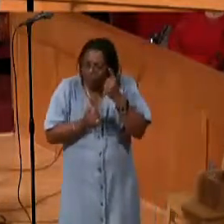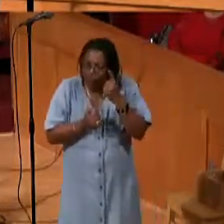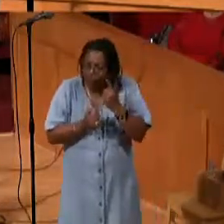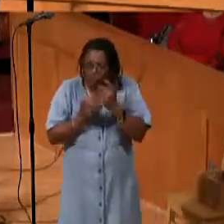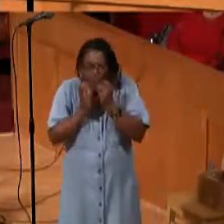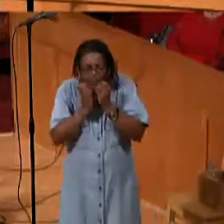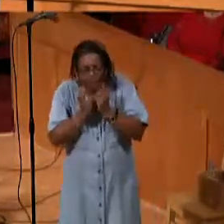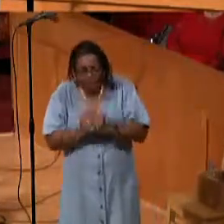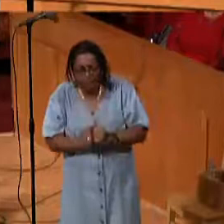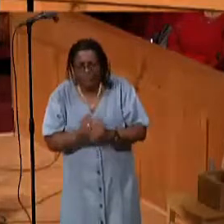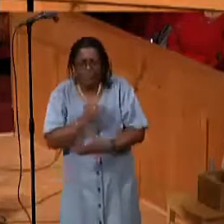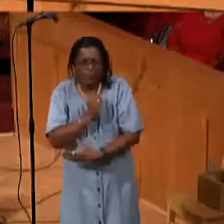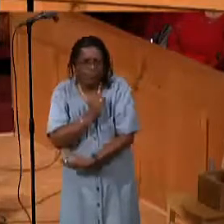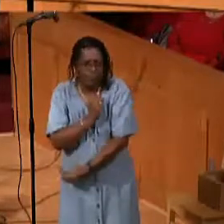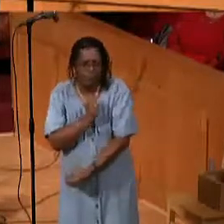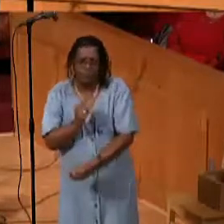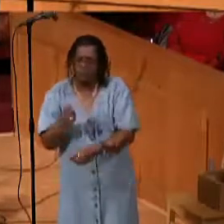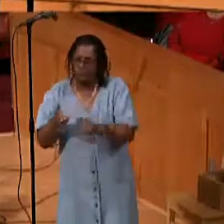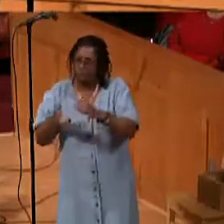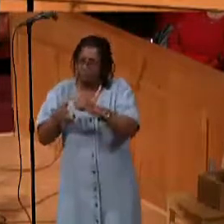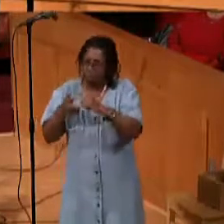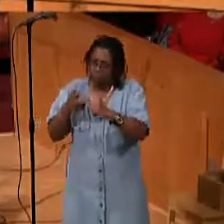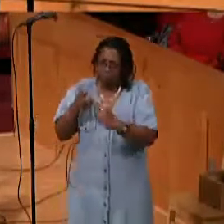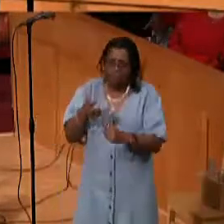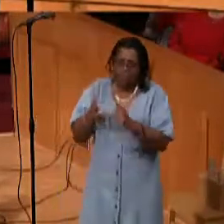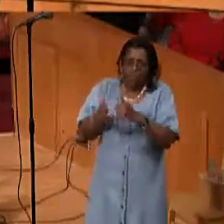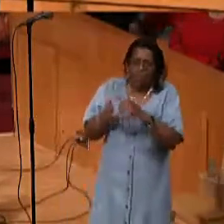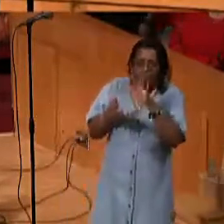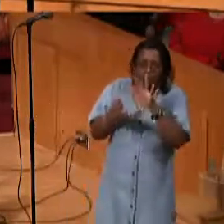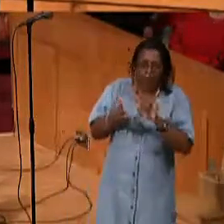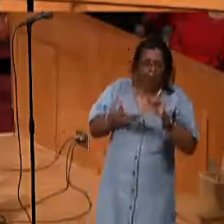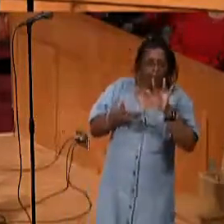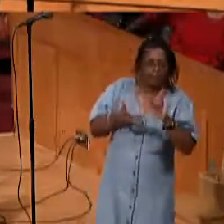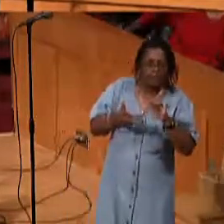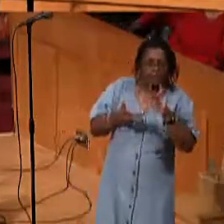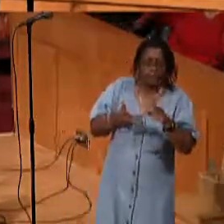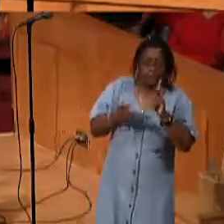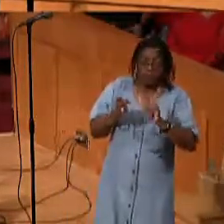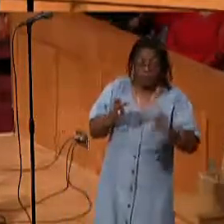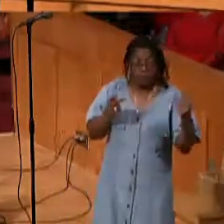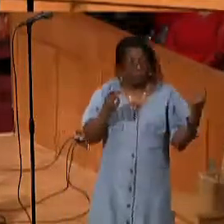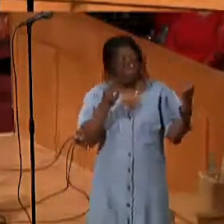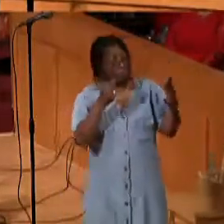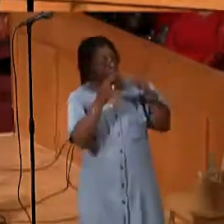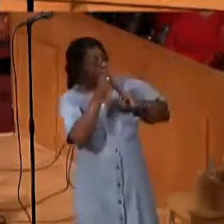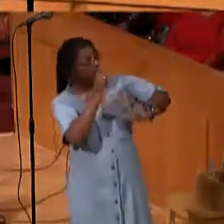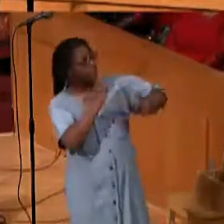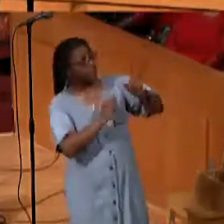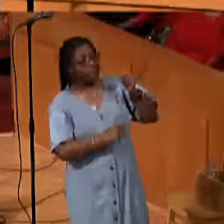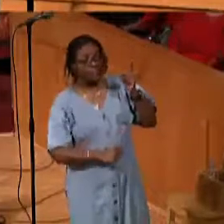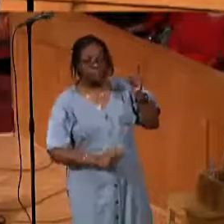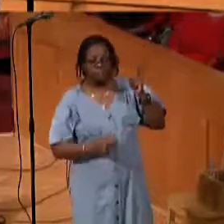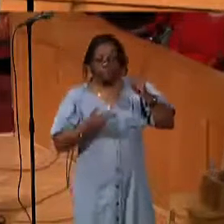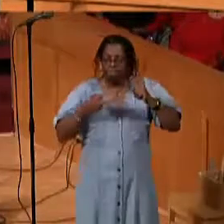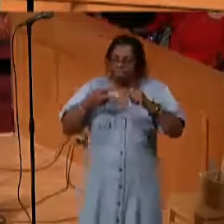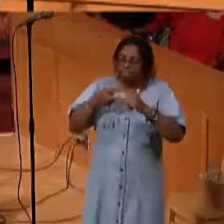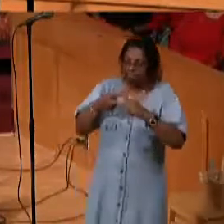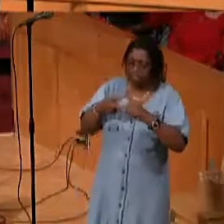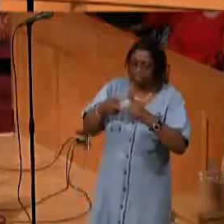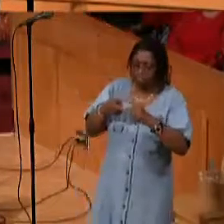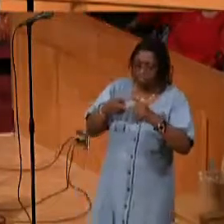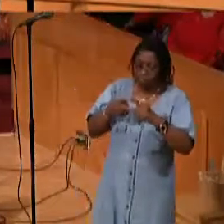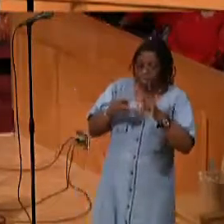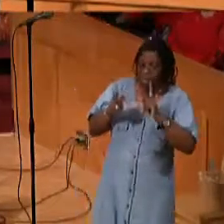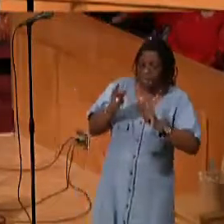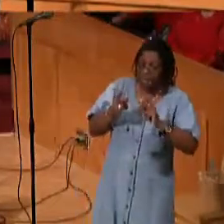she mentions three things in verse 50. He has mercy for those who fear him. He has exalted those of low